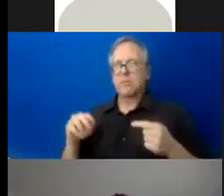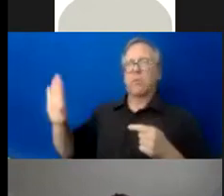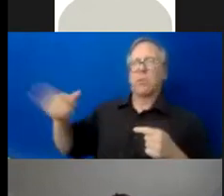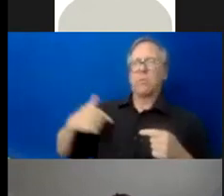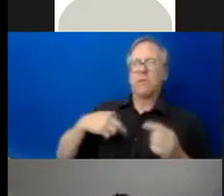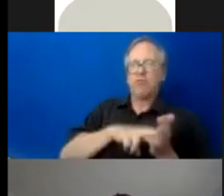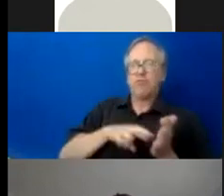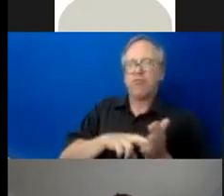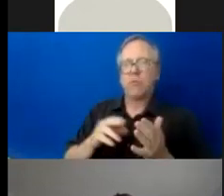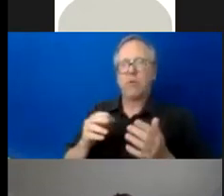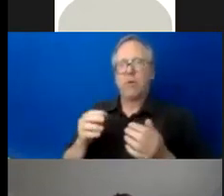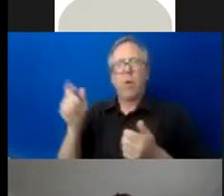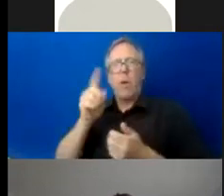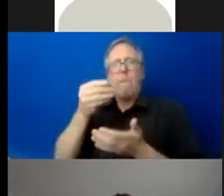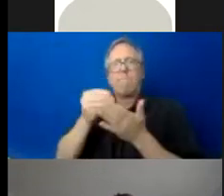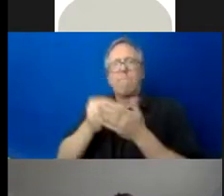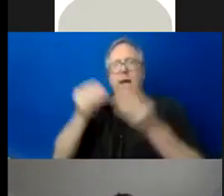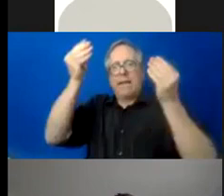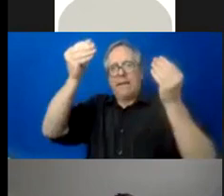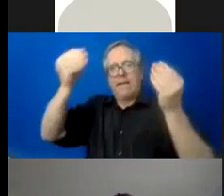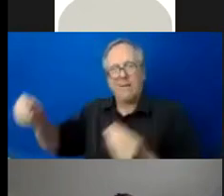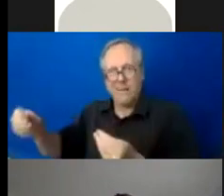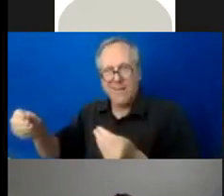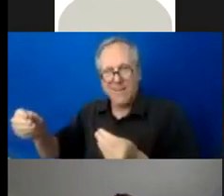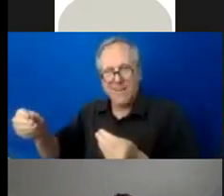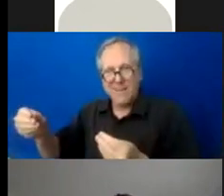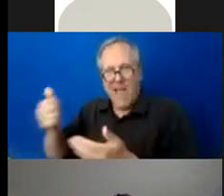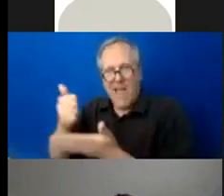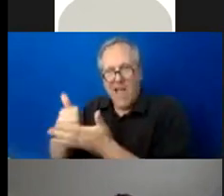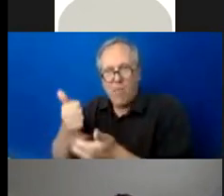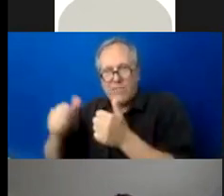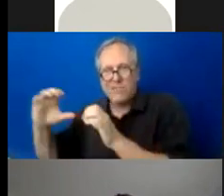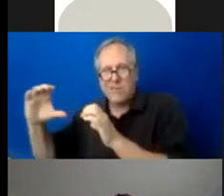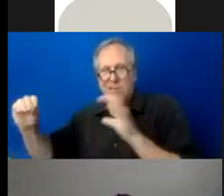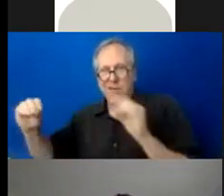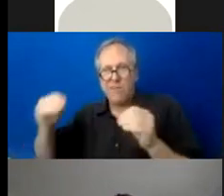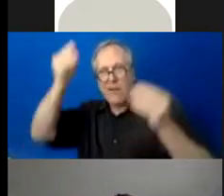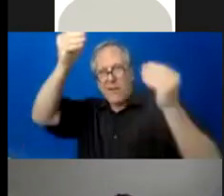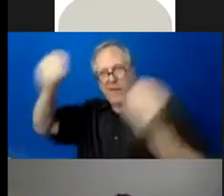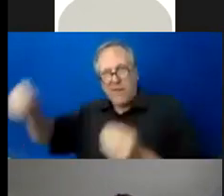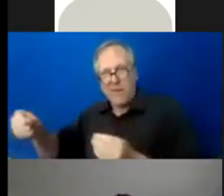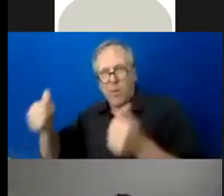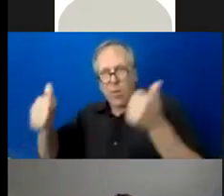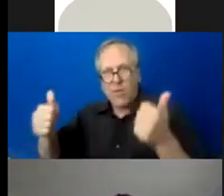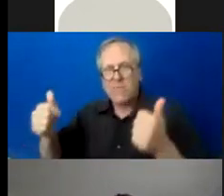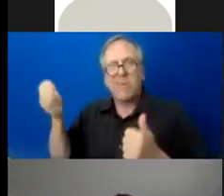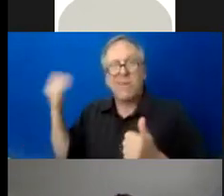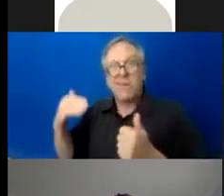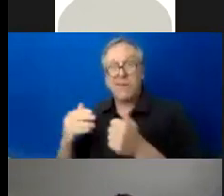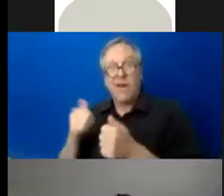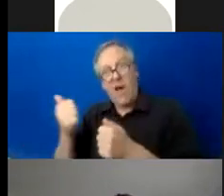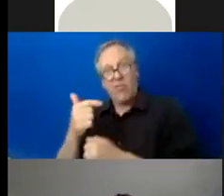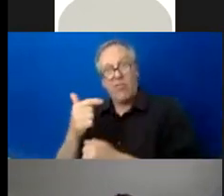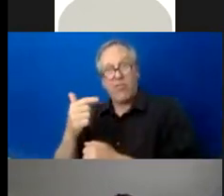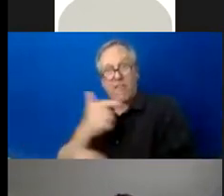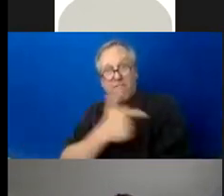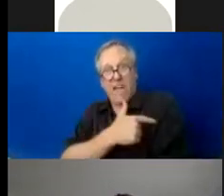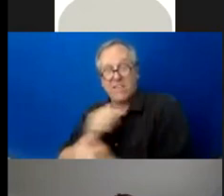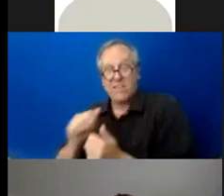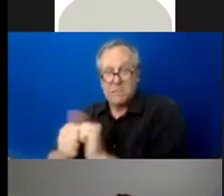technology gets funded, right? Lots of competing interests there. And when we test vaccines on other types